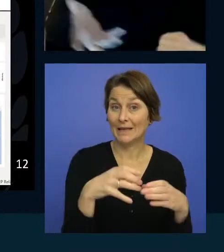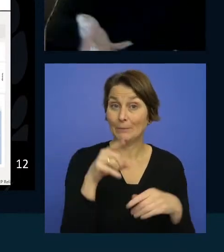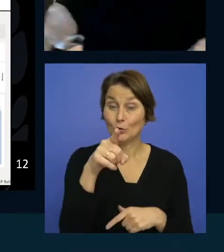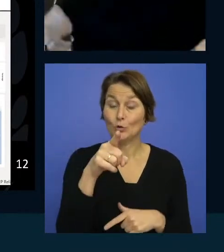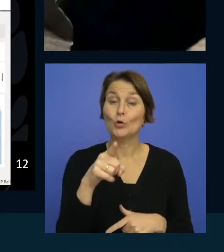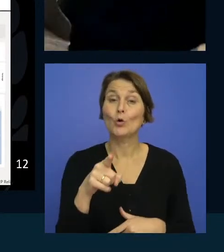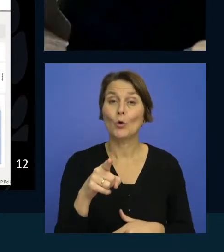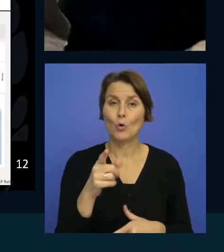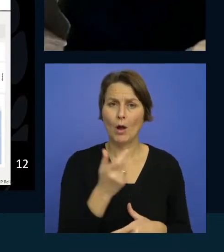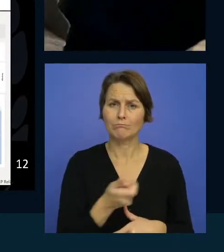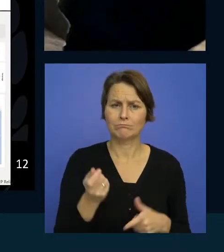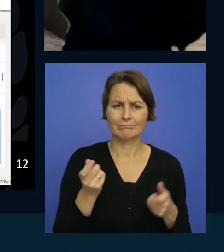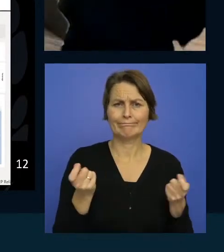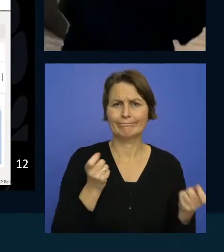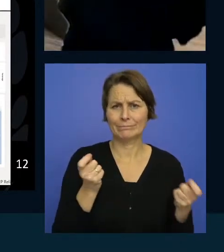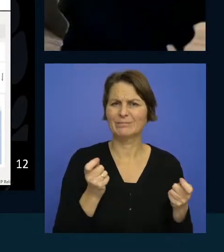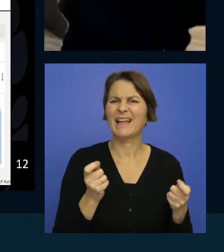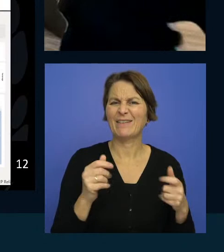have kind of a standard dashboard